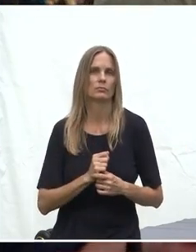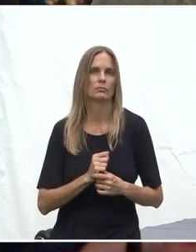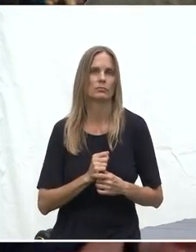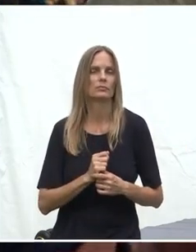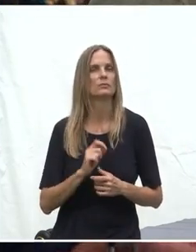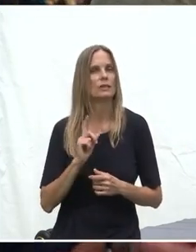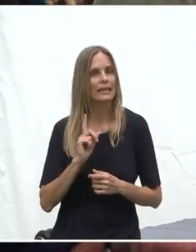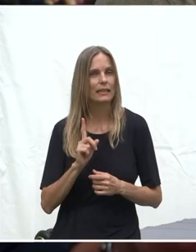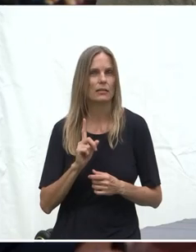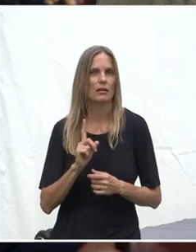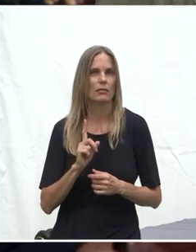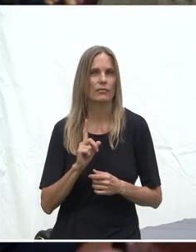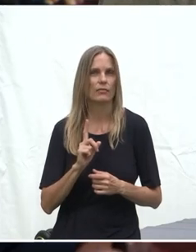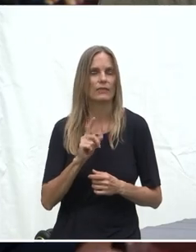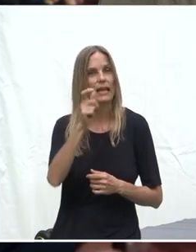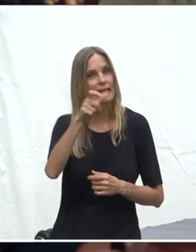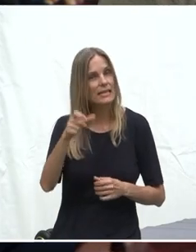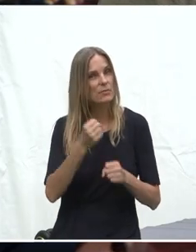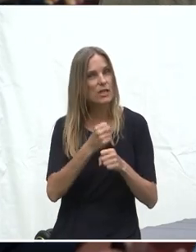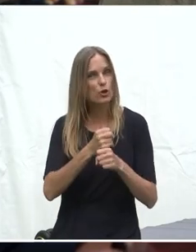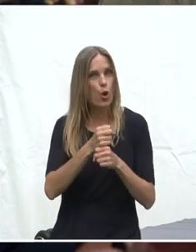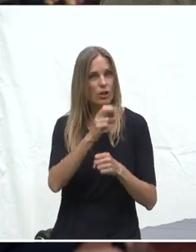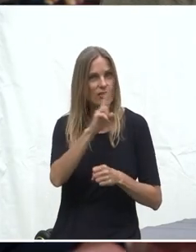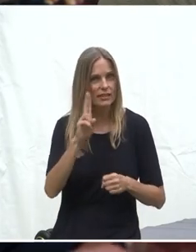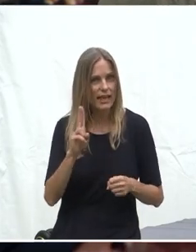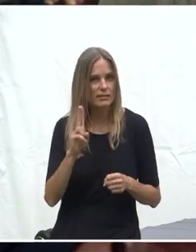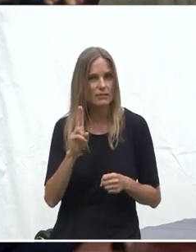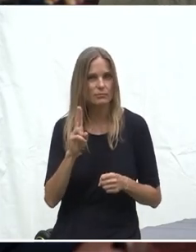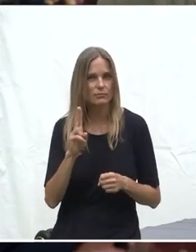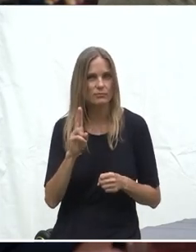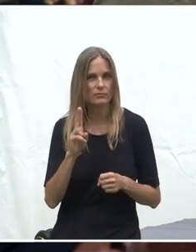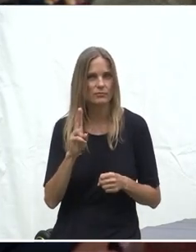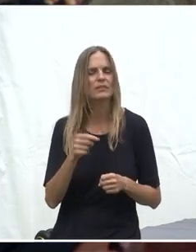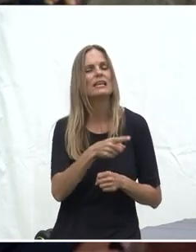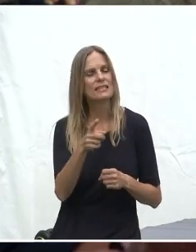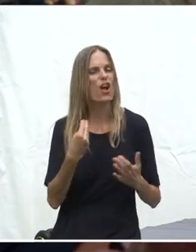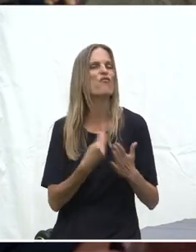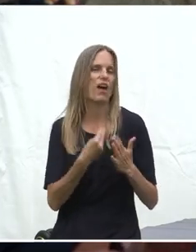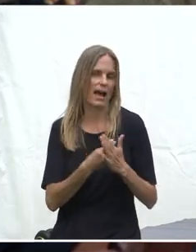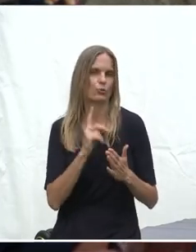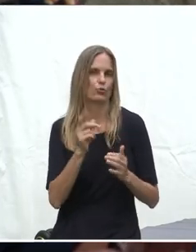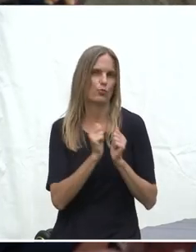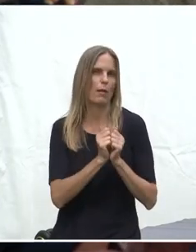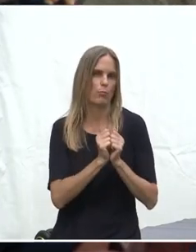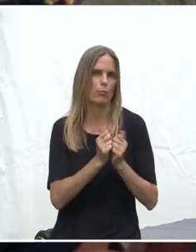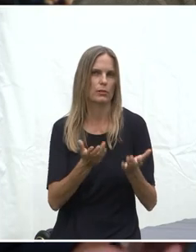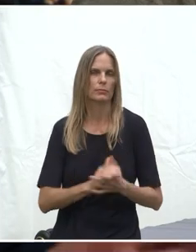still, the people working there, that's the value we have today. We have